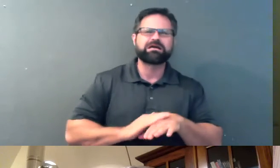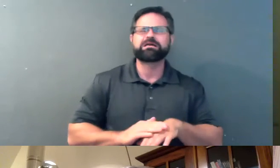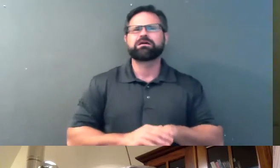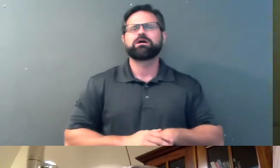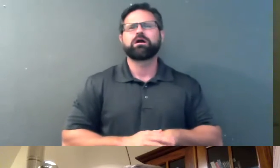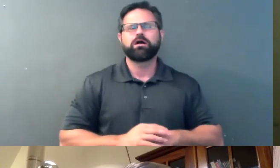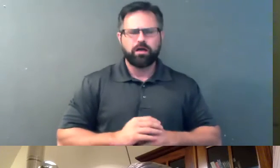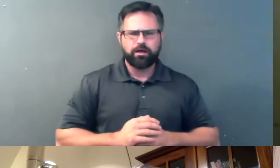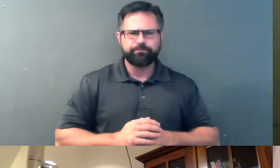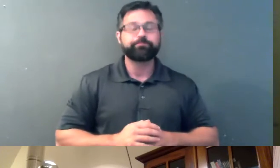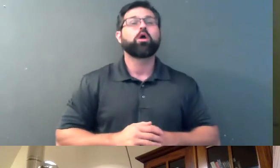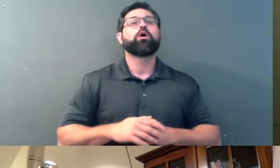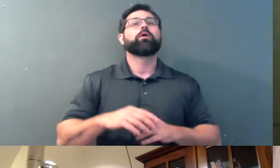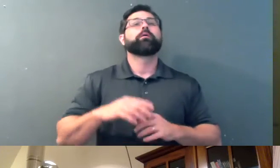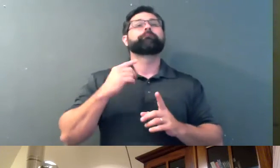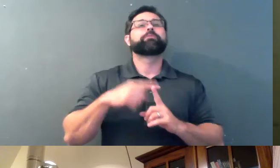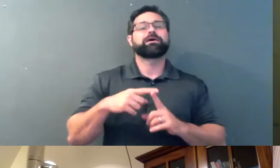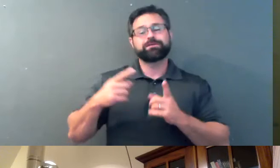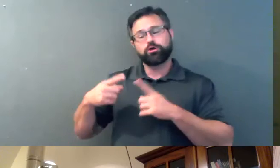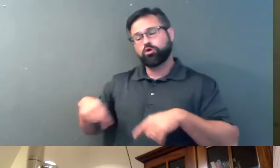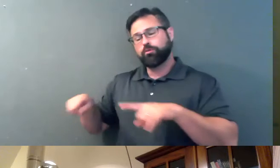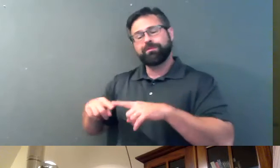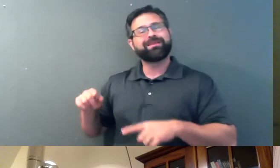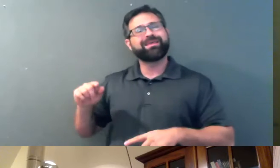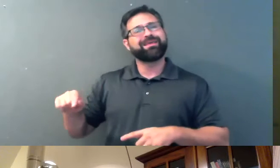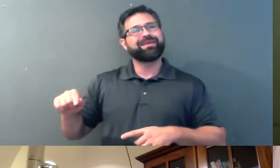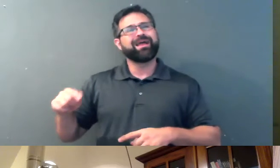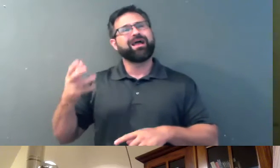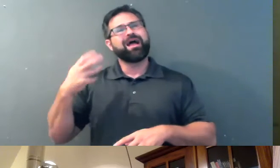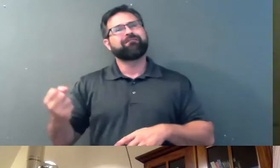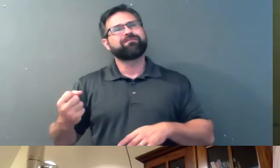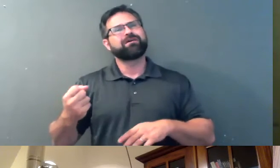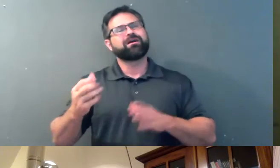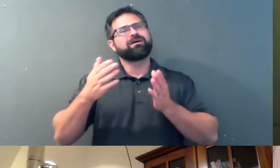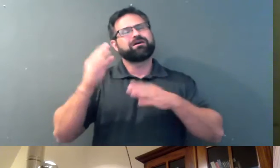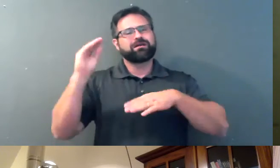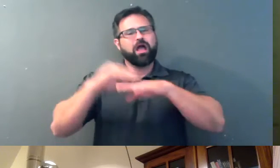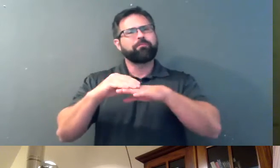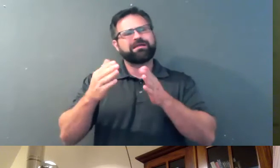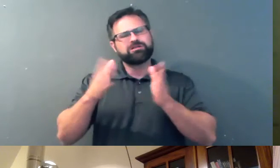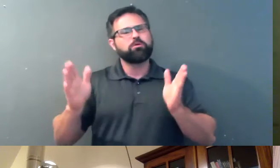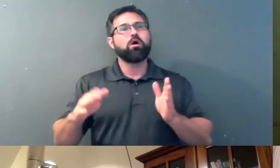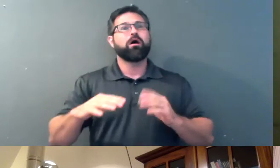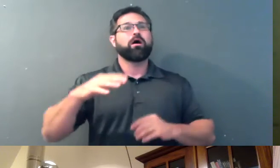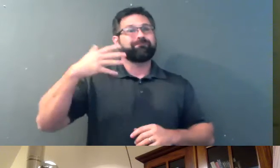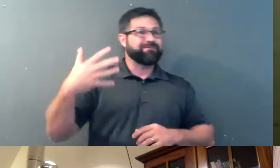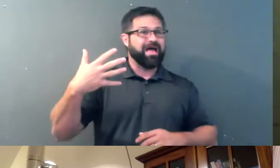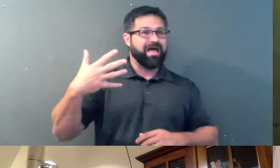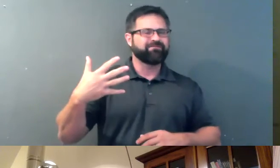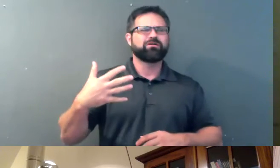as well as the committee's general comment number 5, 2017, on